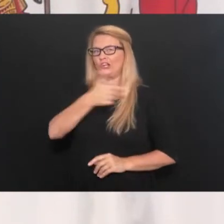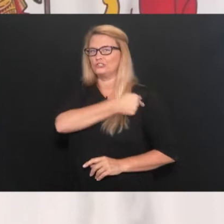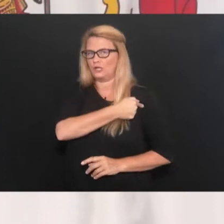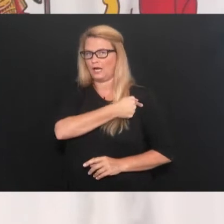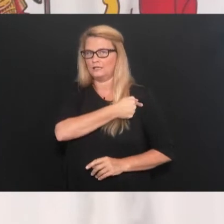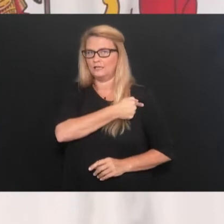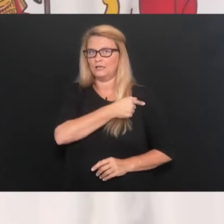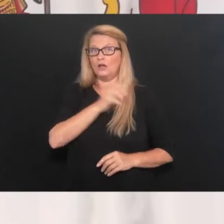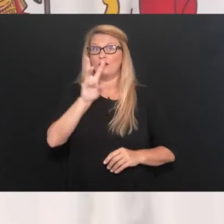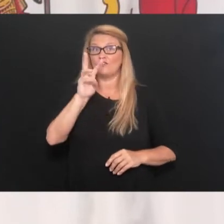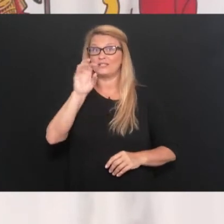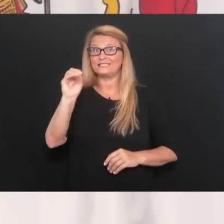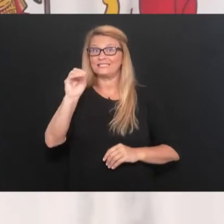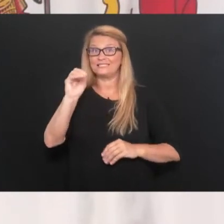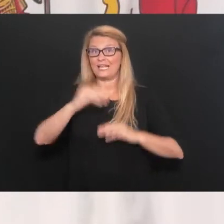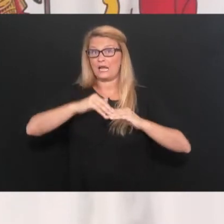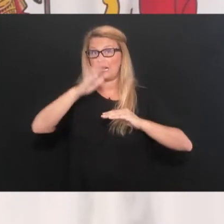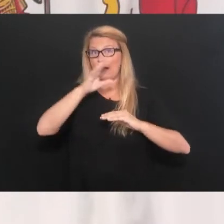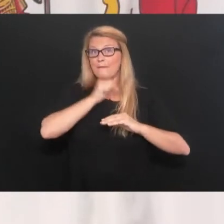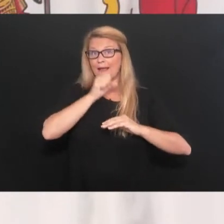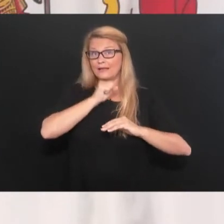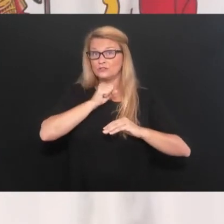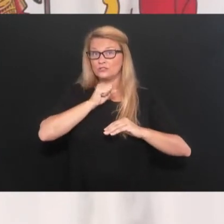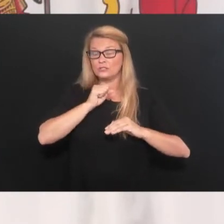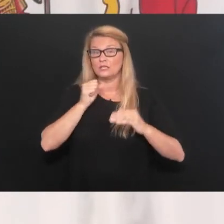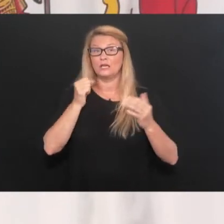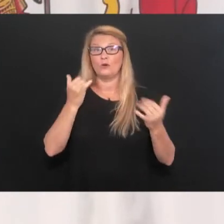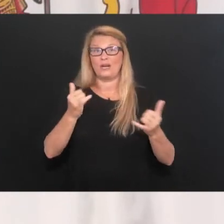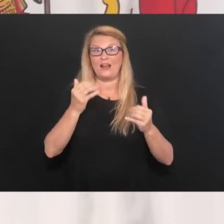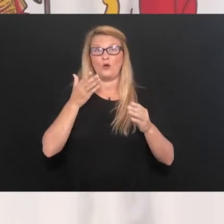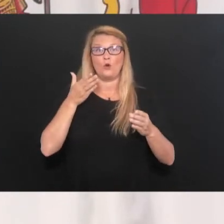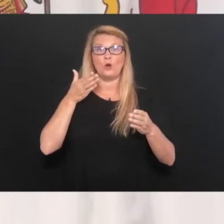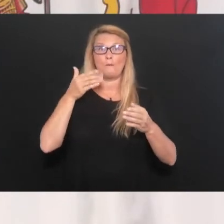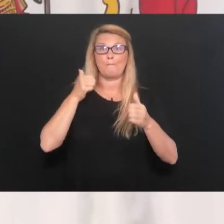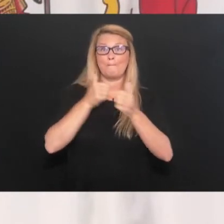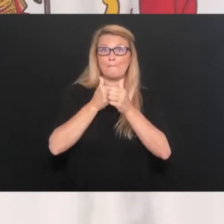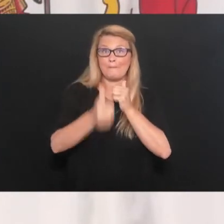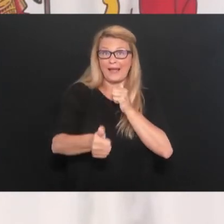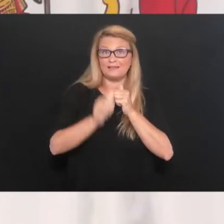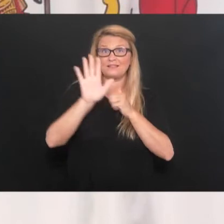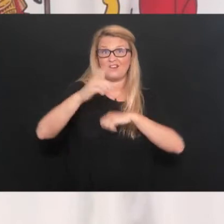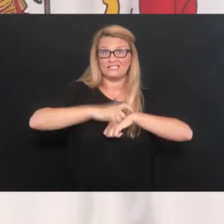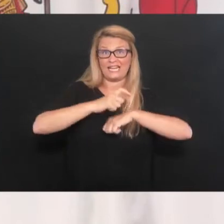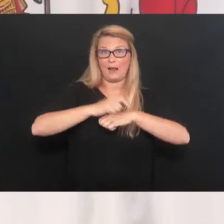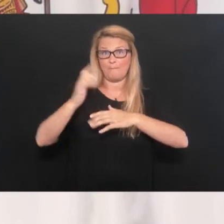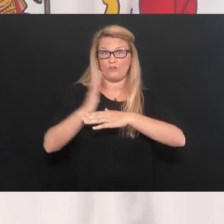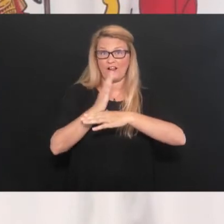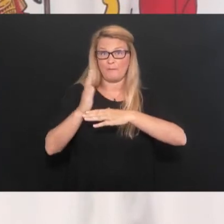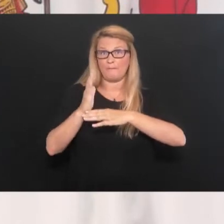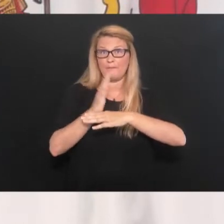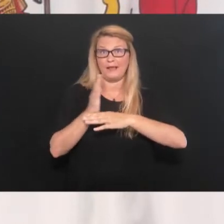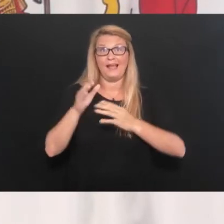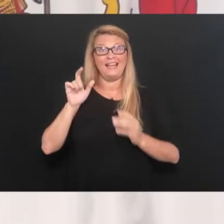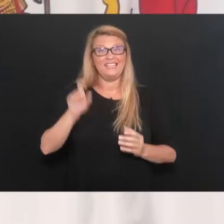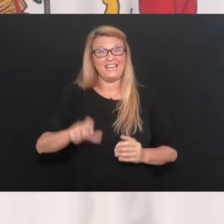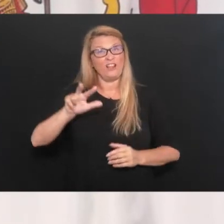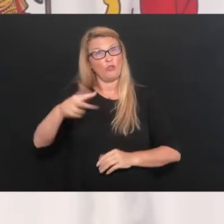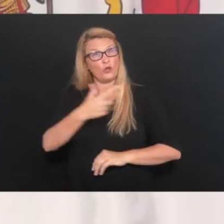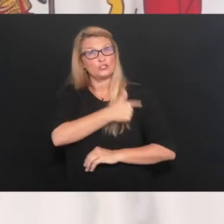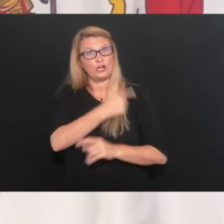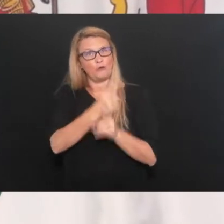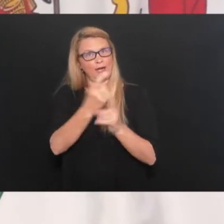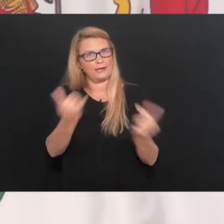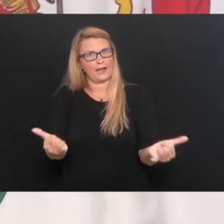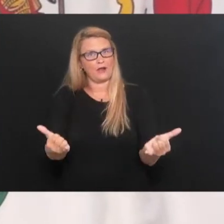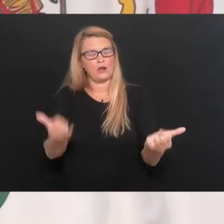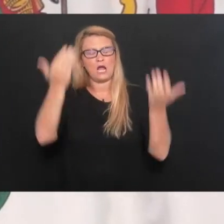those shots, that are out past the time period right now. They need those shots, and they need them right now. I do not know